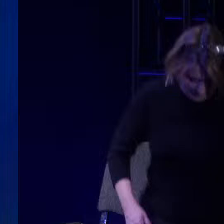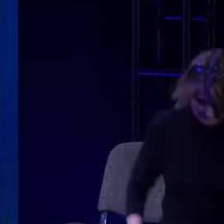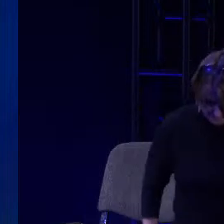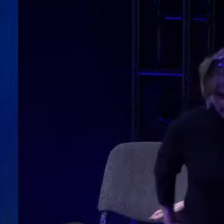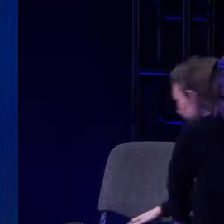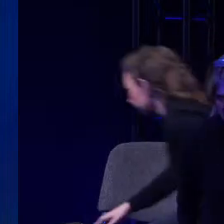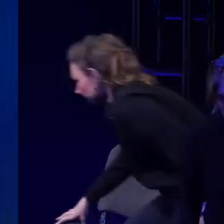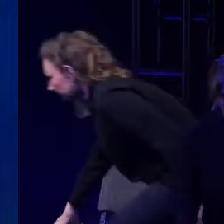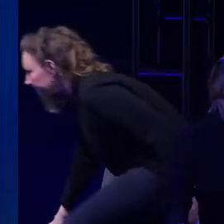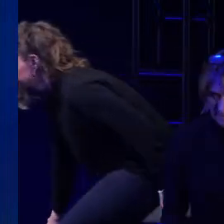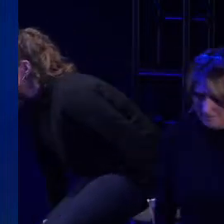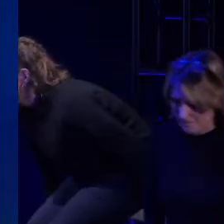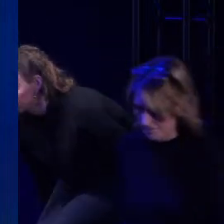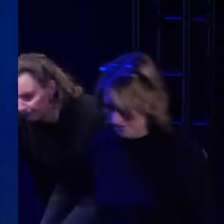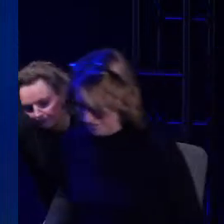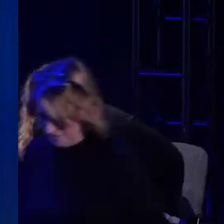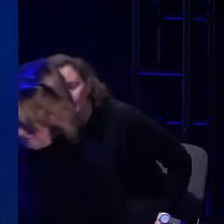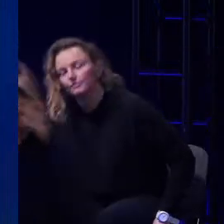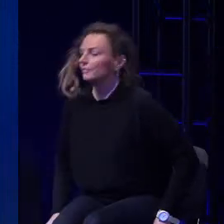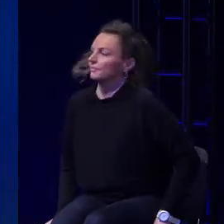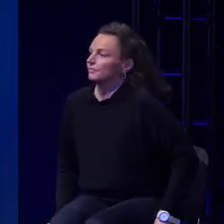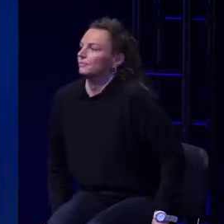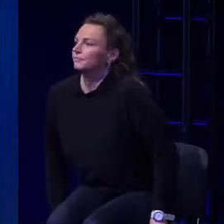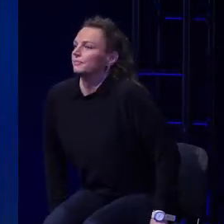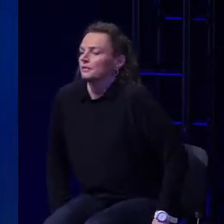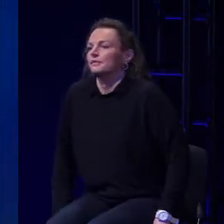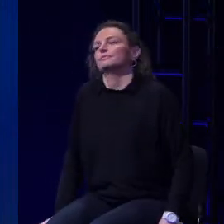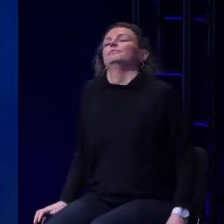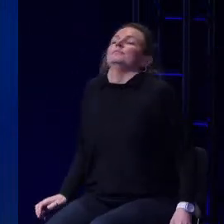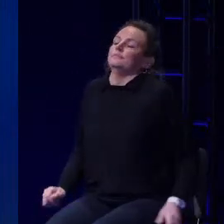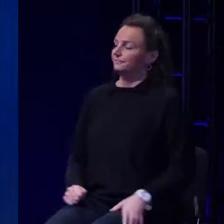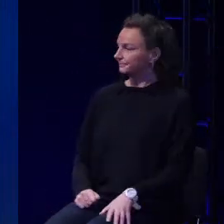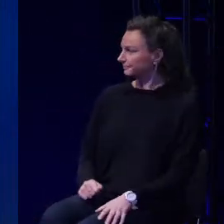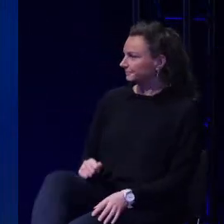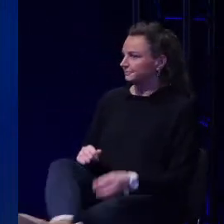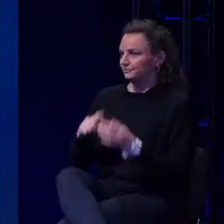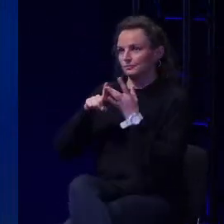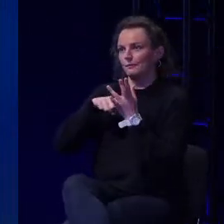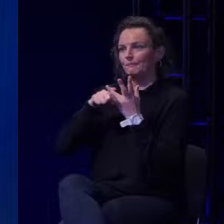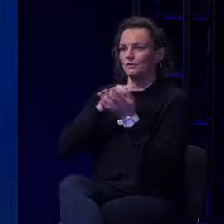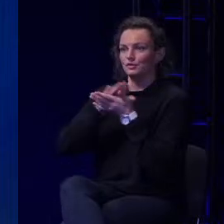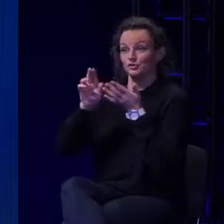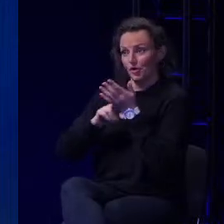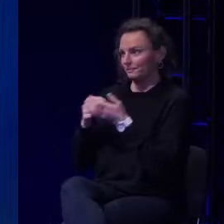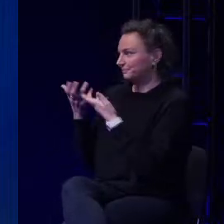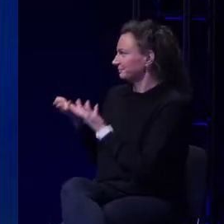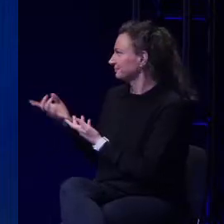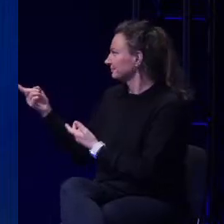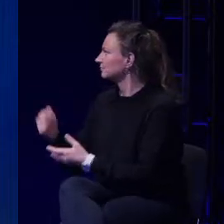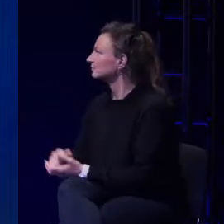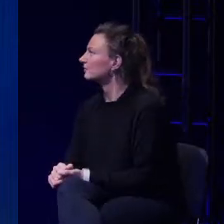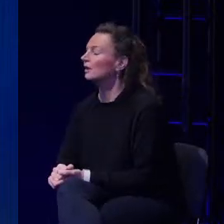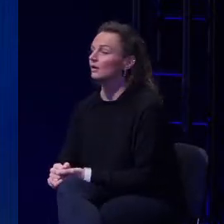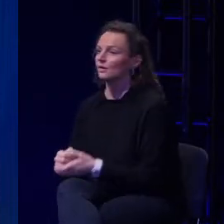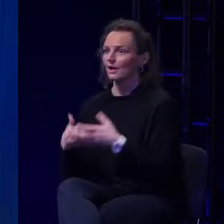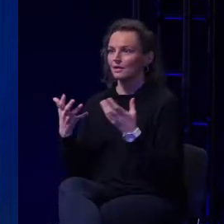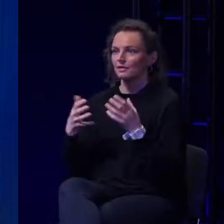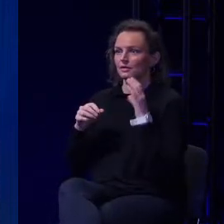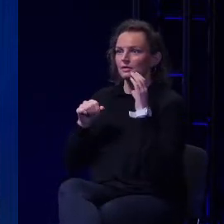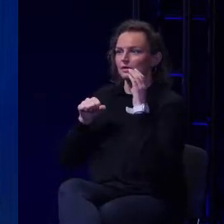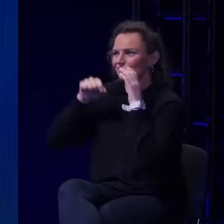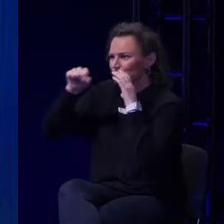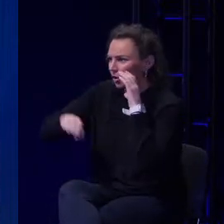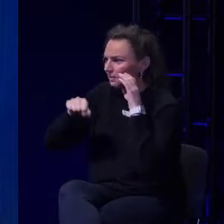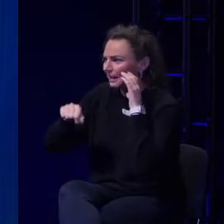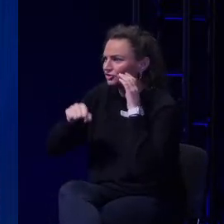back to a lot of these things you've already mentioned. Sean, well, documentaries, it came out of